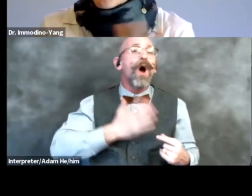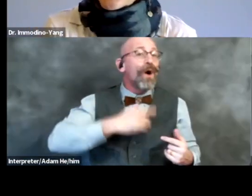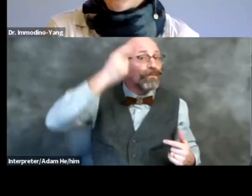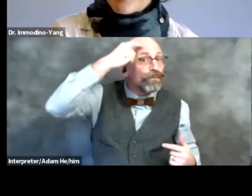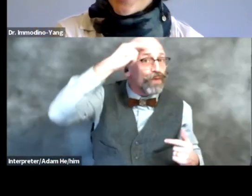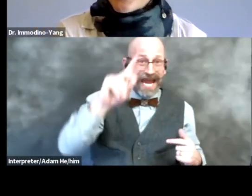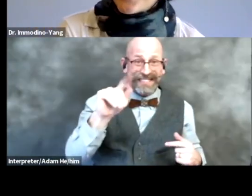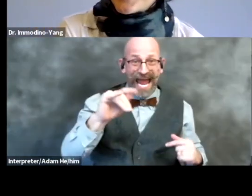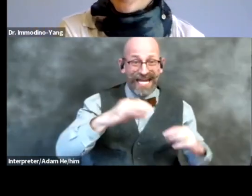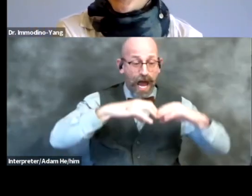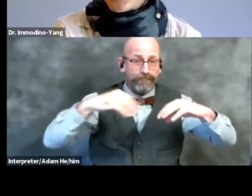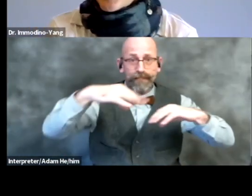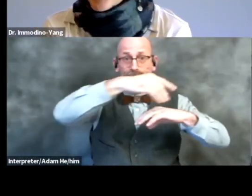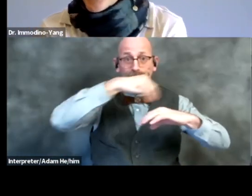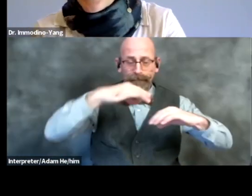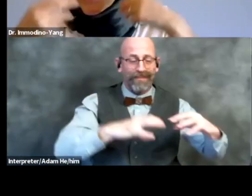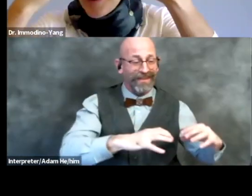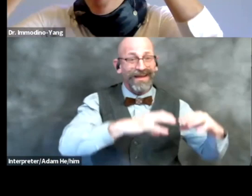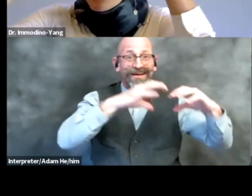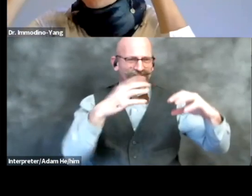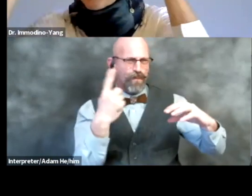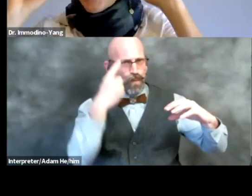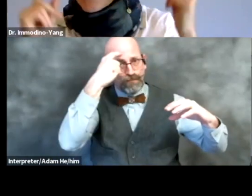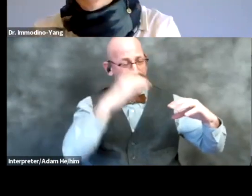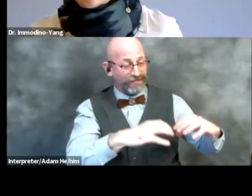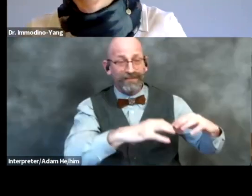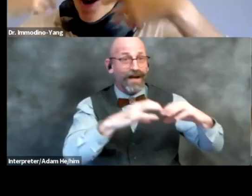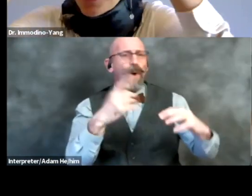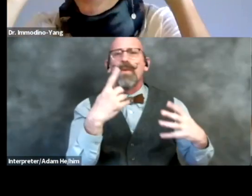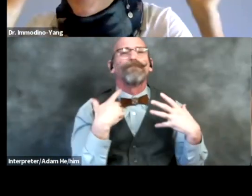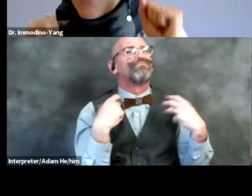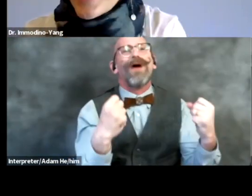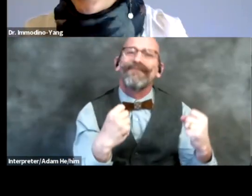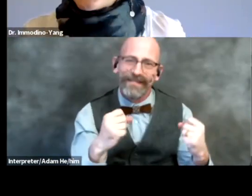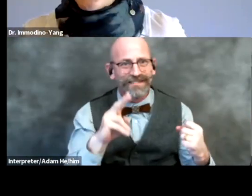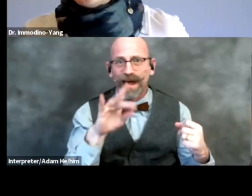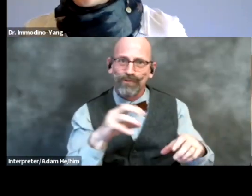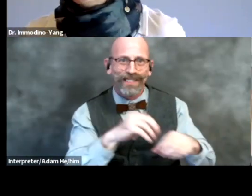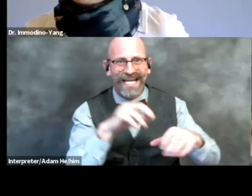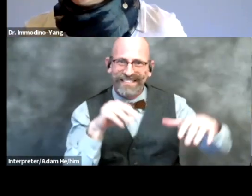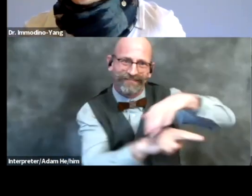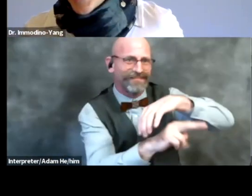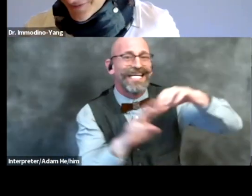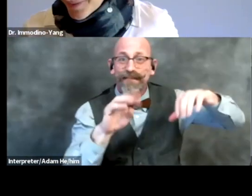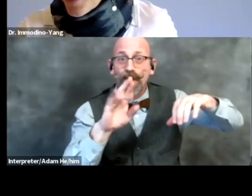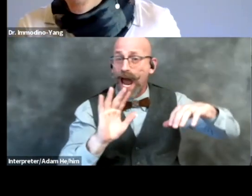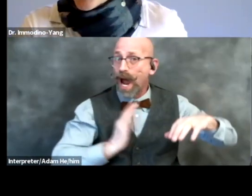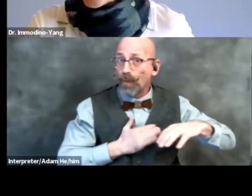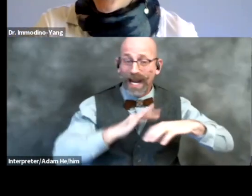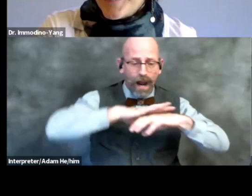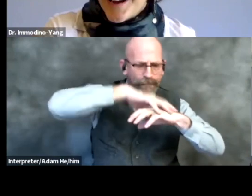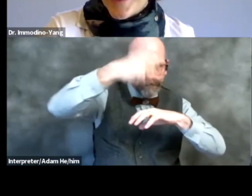from one very brave subject, an MRI. We peeled all the cortex off the outside, right? We peeled it off